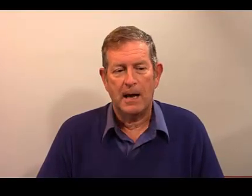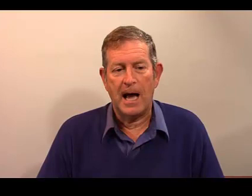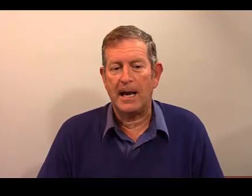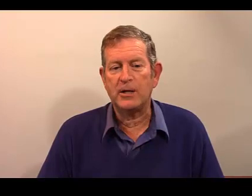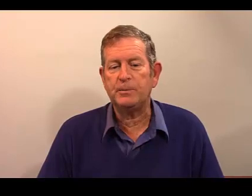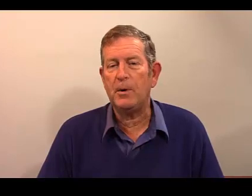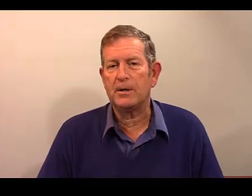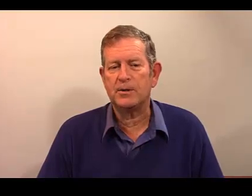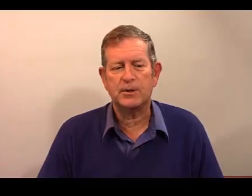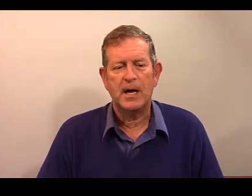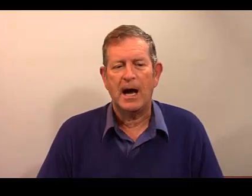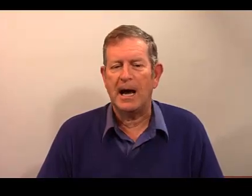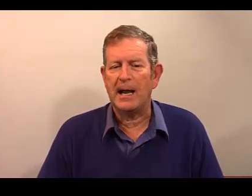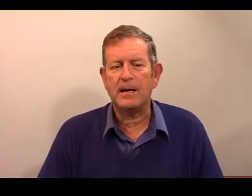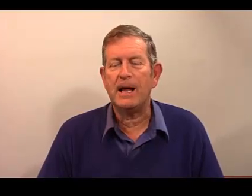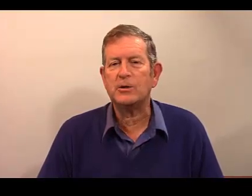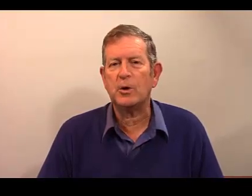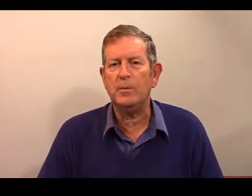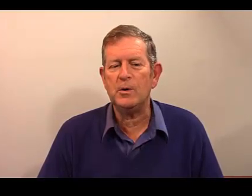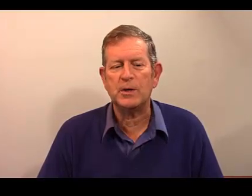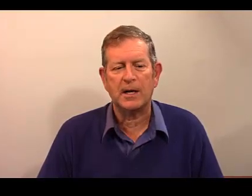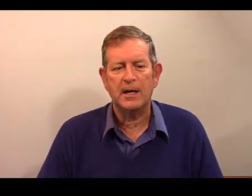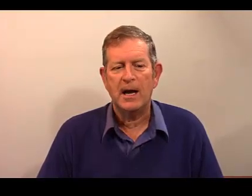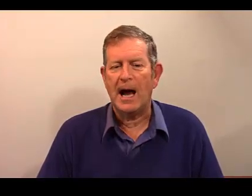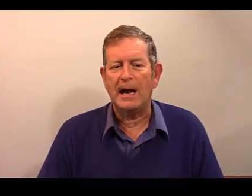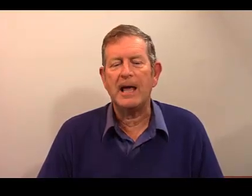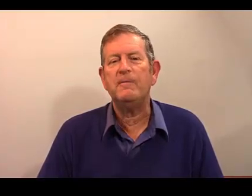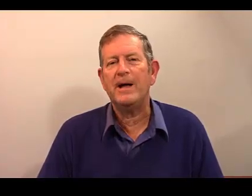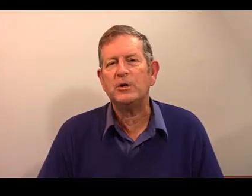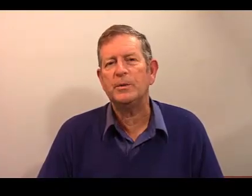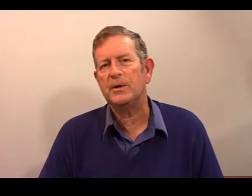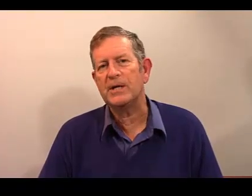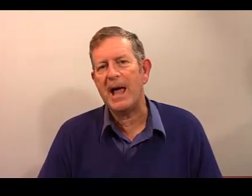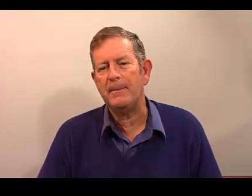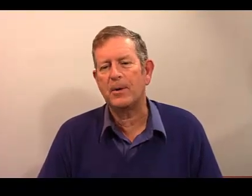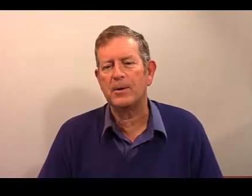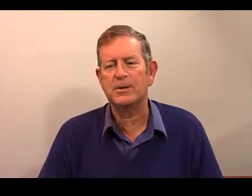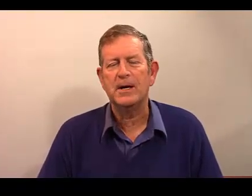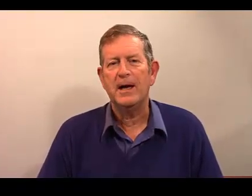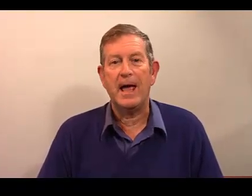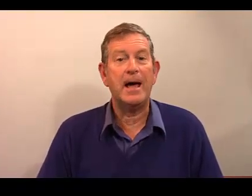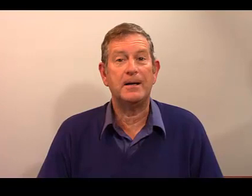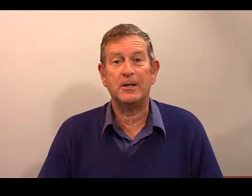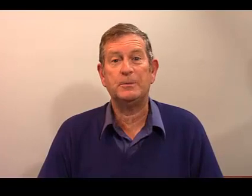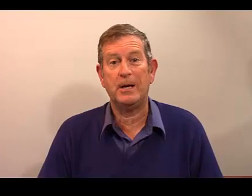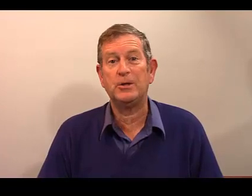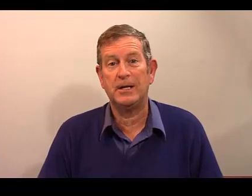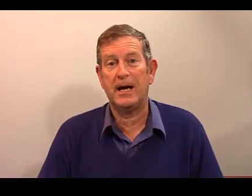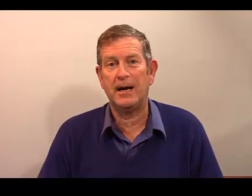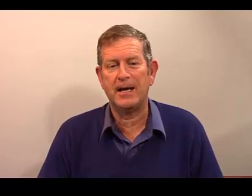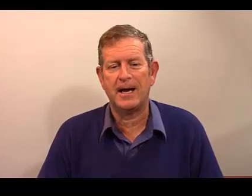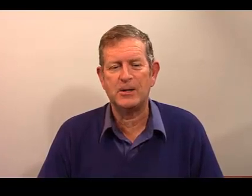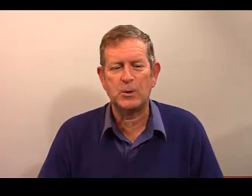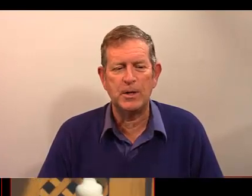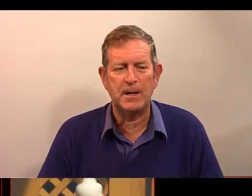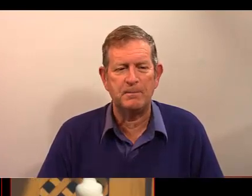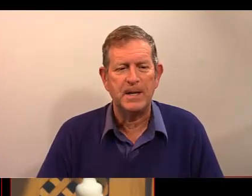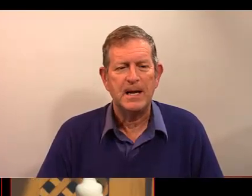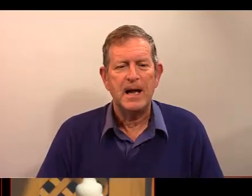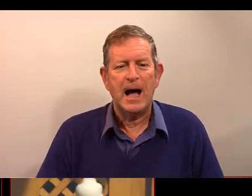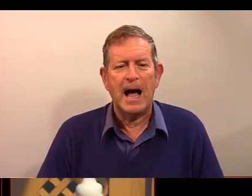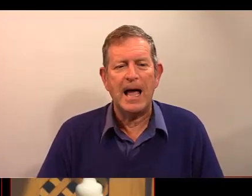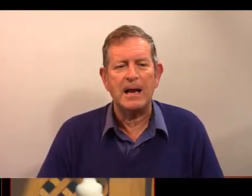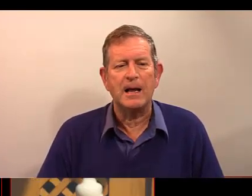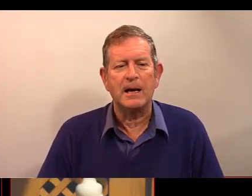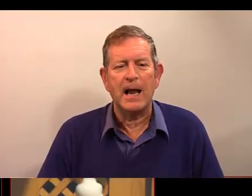like. I like sports. I like classical music. I like vegetables, hamburgers, and especially I like ice